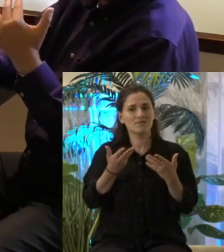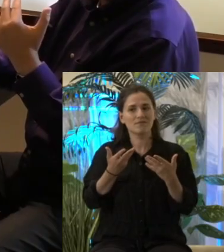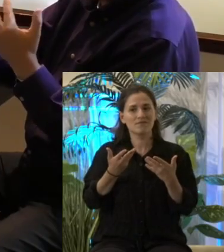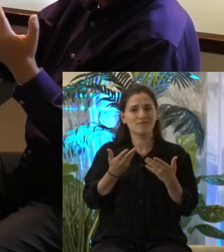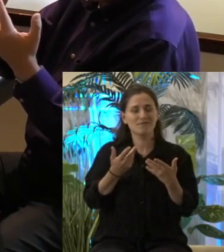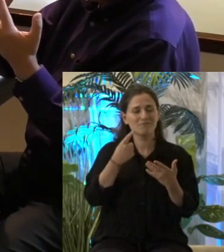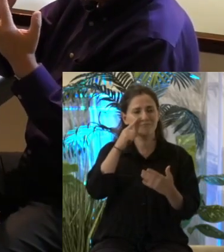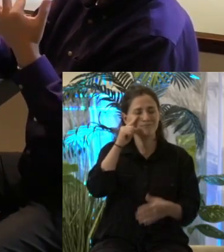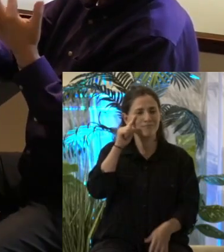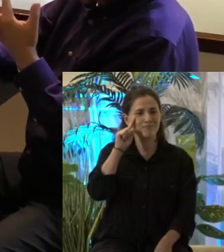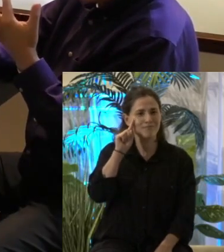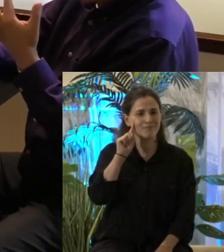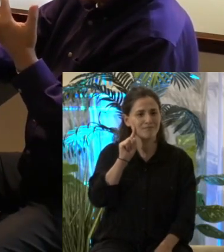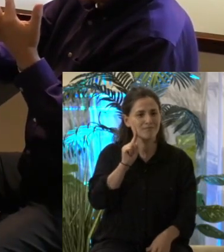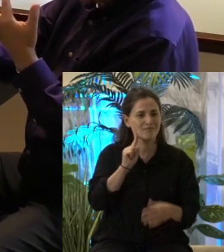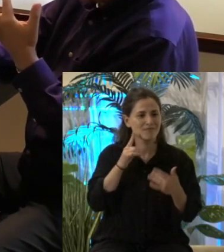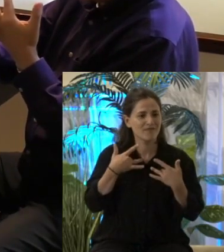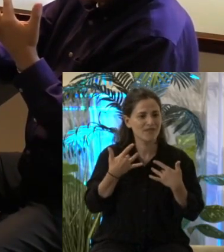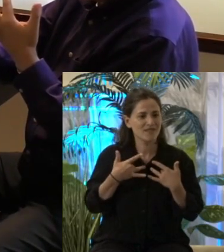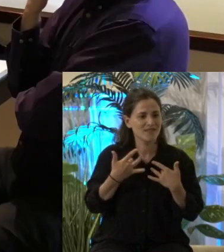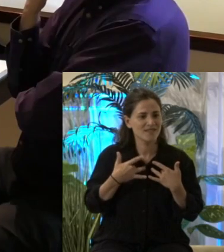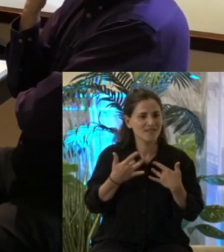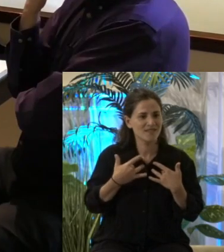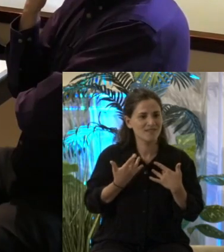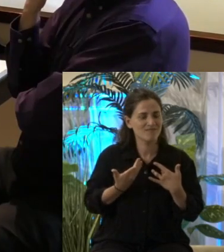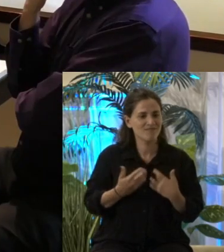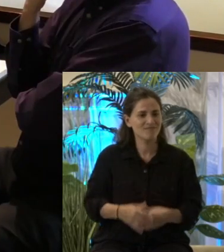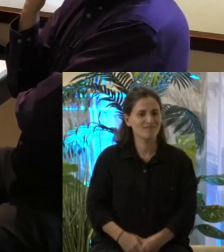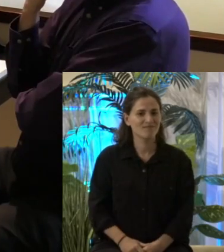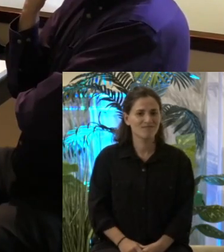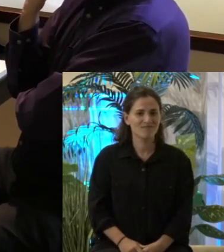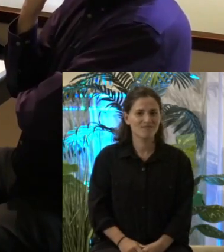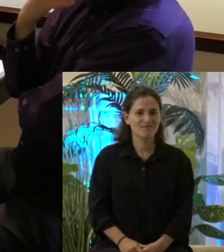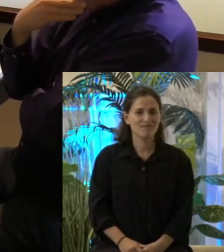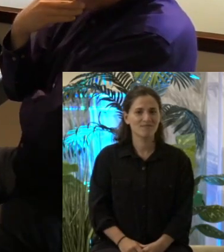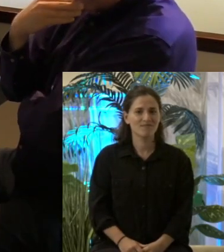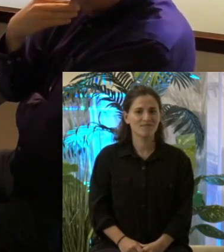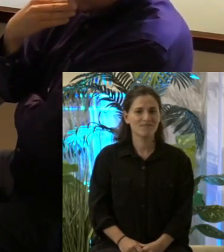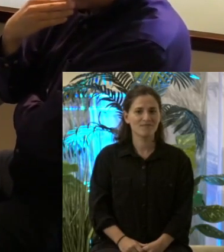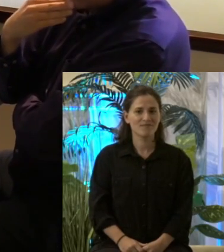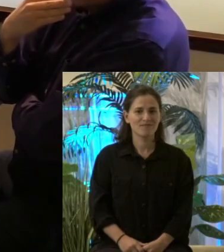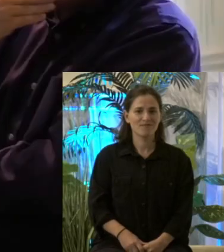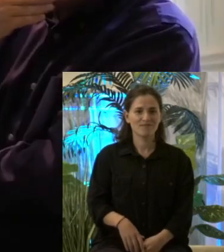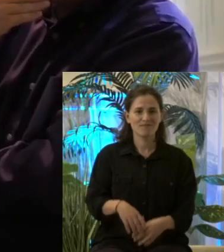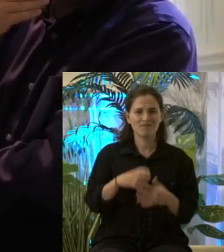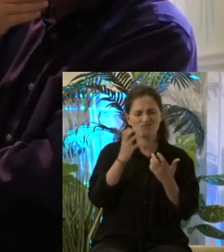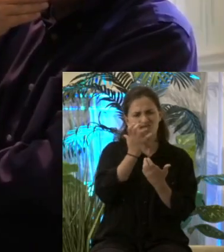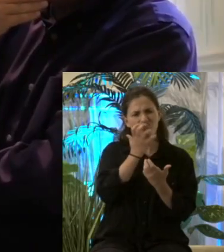dry eye in the choir, and the women that are in there. It's in the covenant